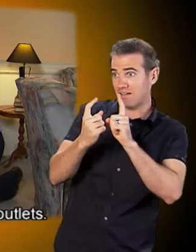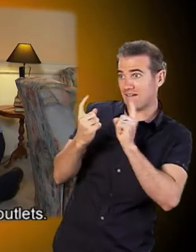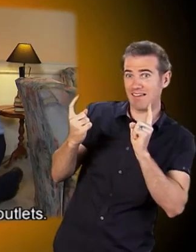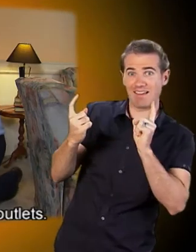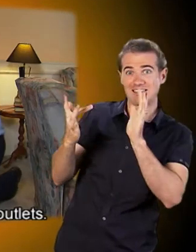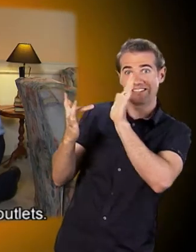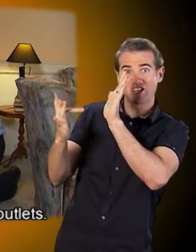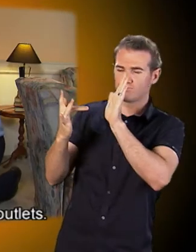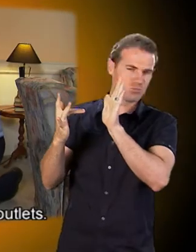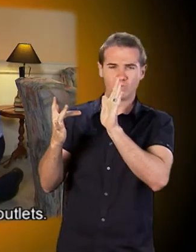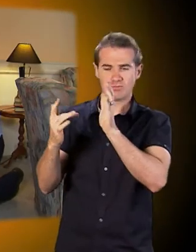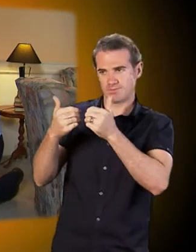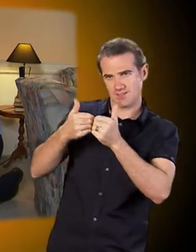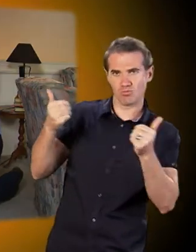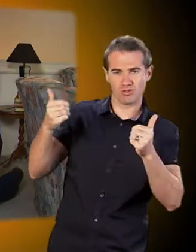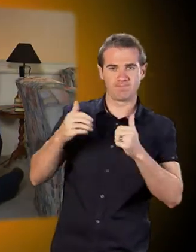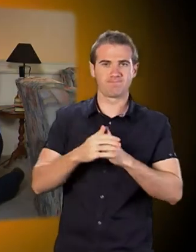Never overload power outlets.